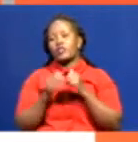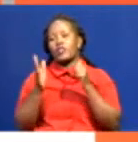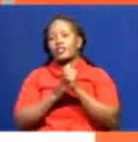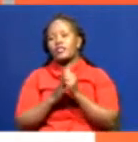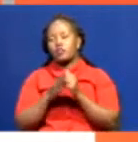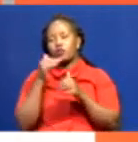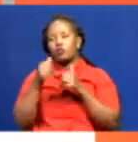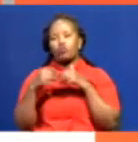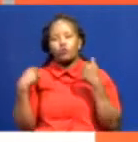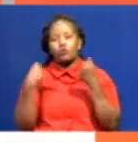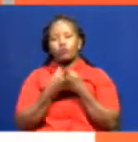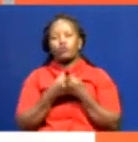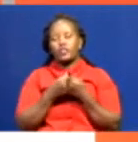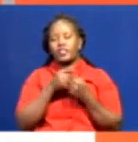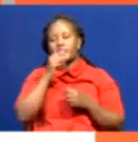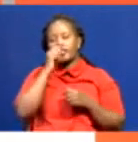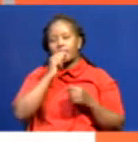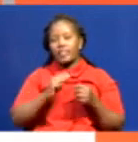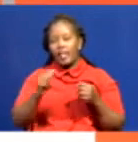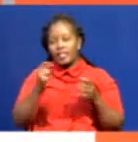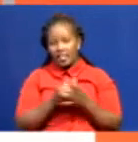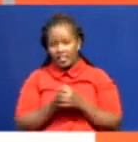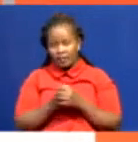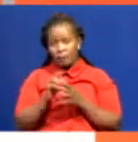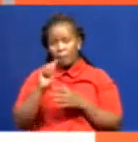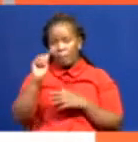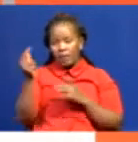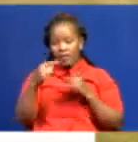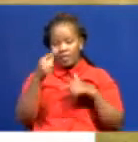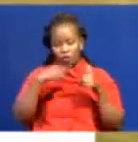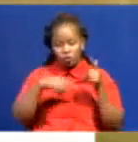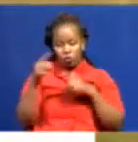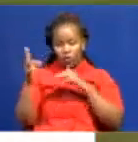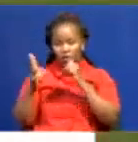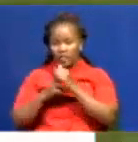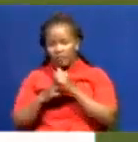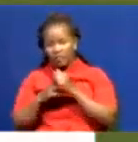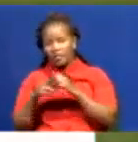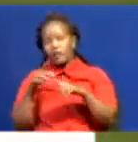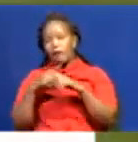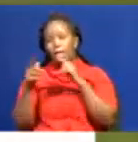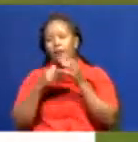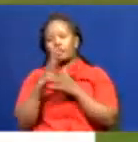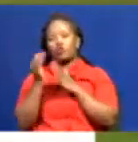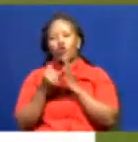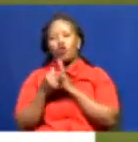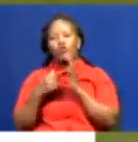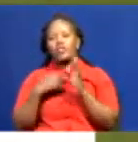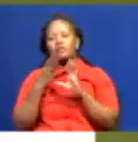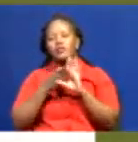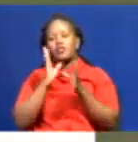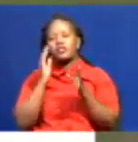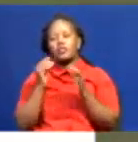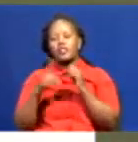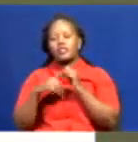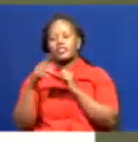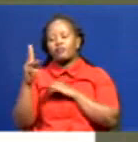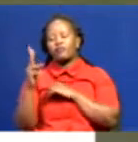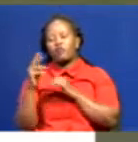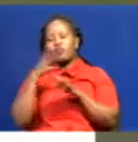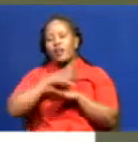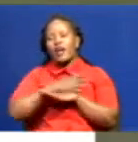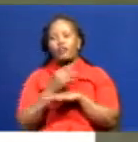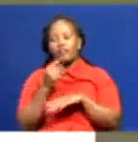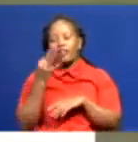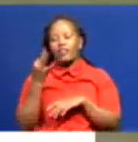of Dar es Salaam Grounds in Tanzania. Kenya won the toss and elected to bat, and they were all out on 64 runs after just 30.5